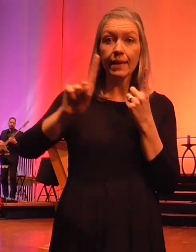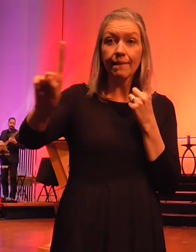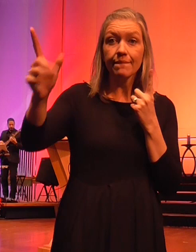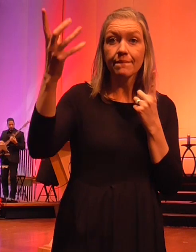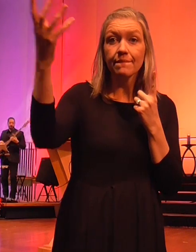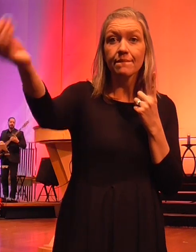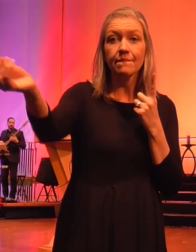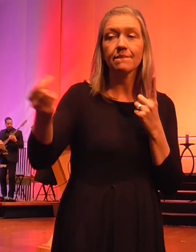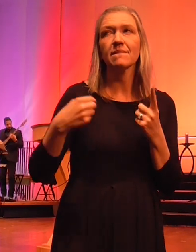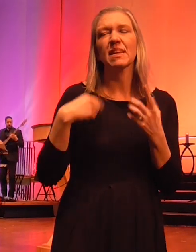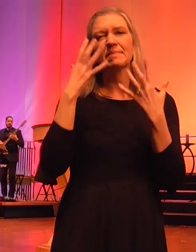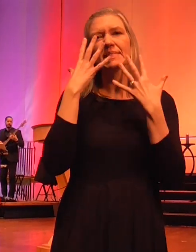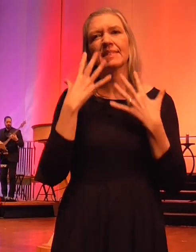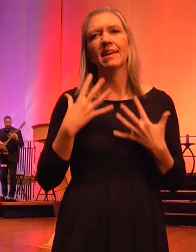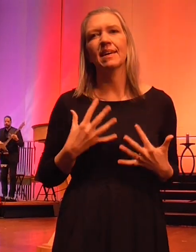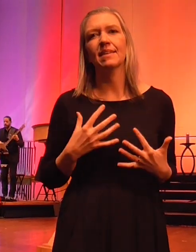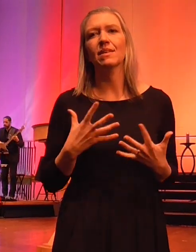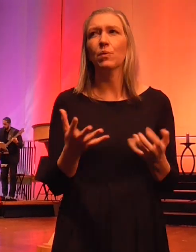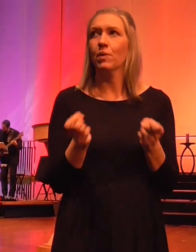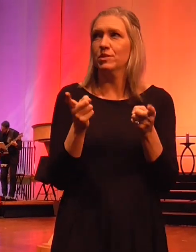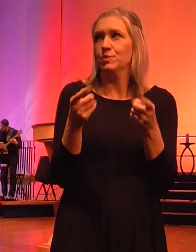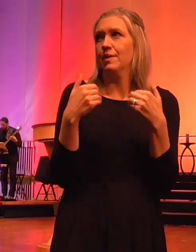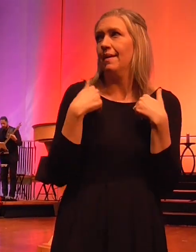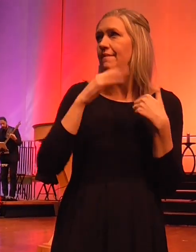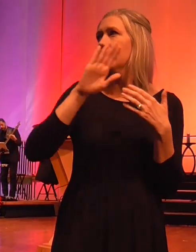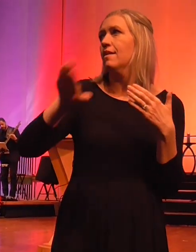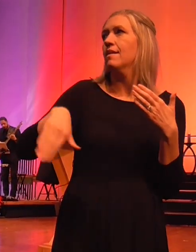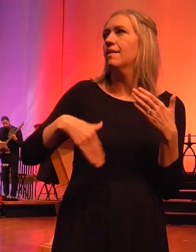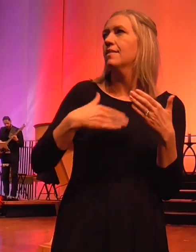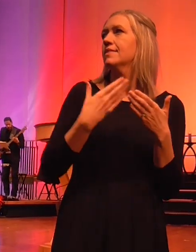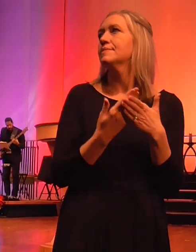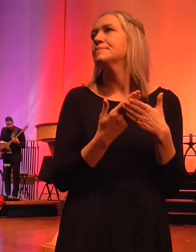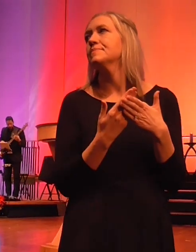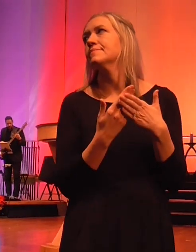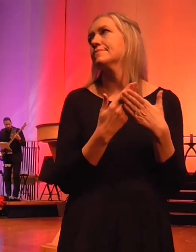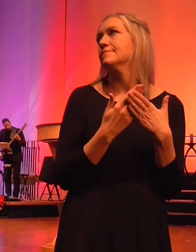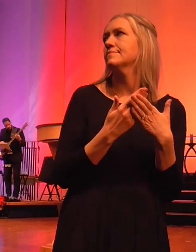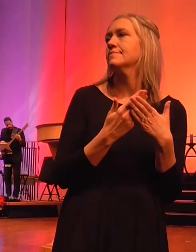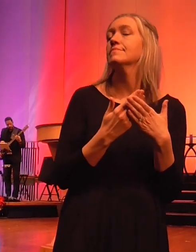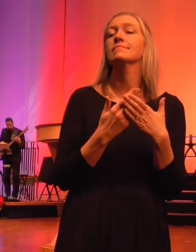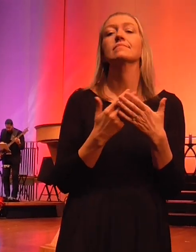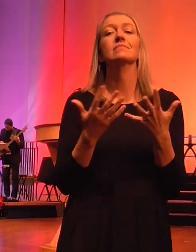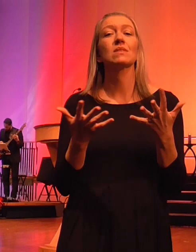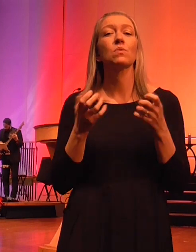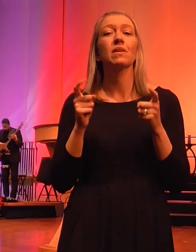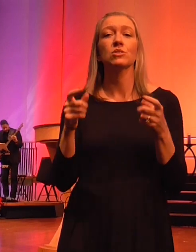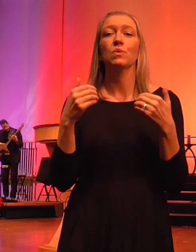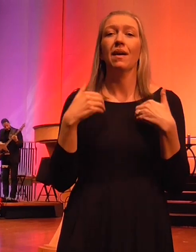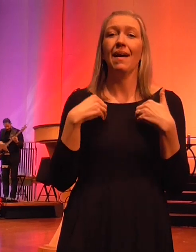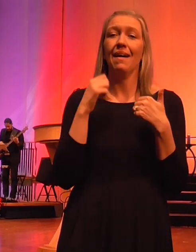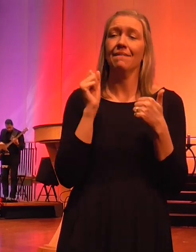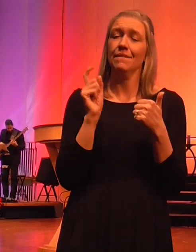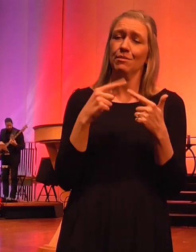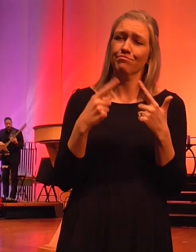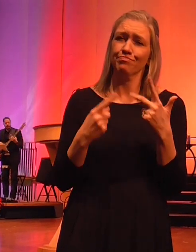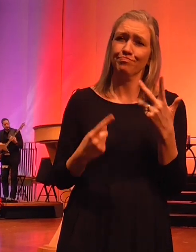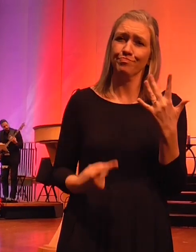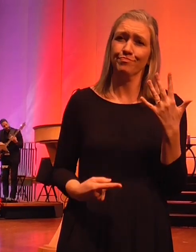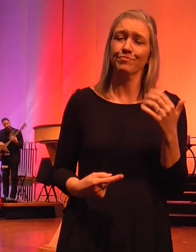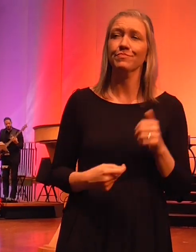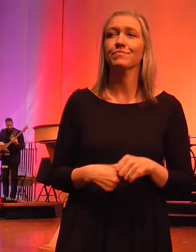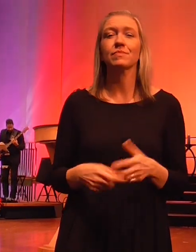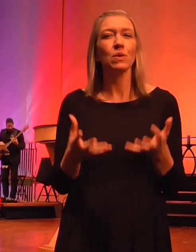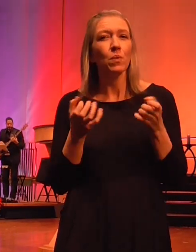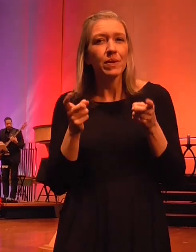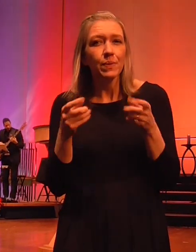without you. I want you to have it all. I want you to have it all.